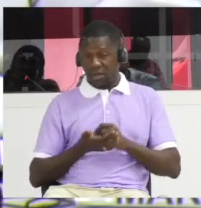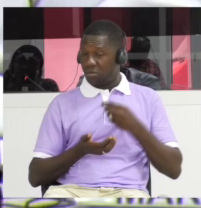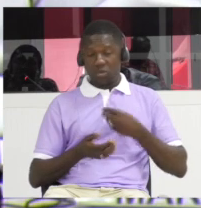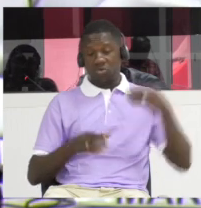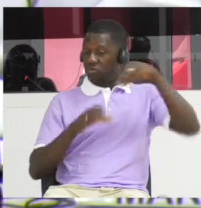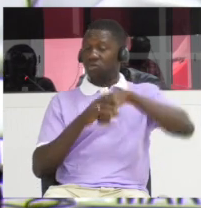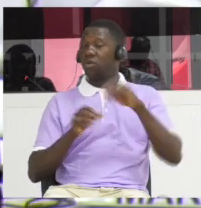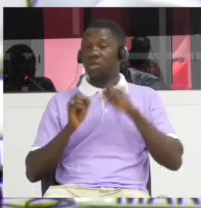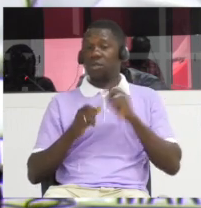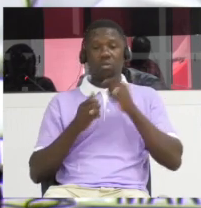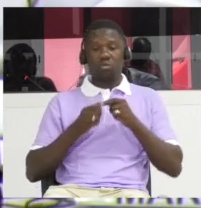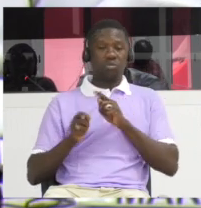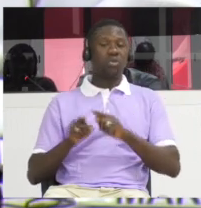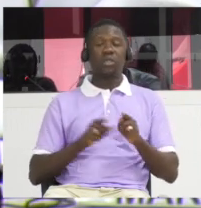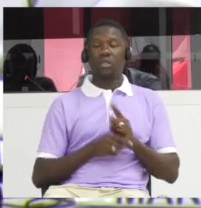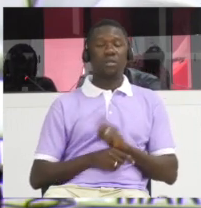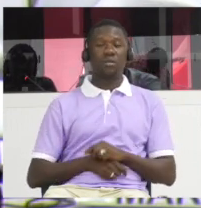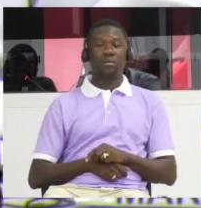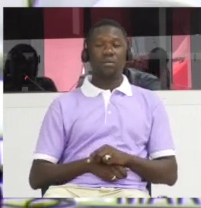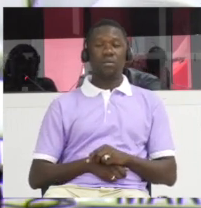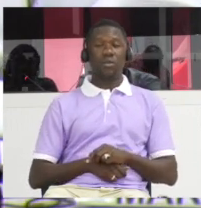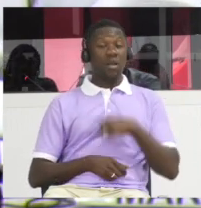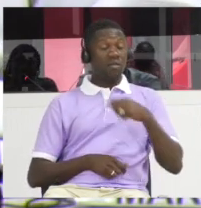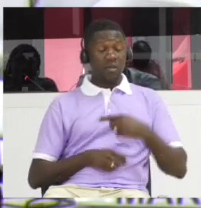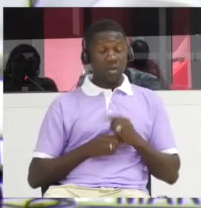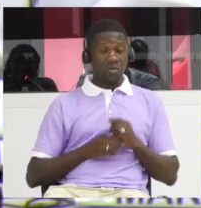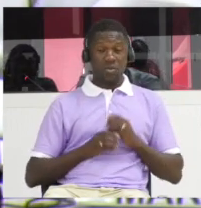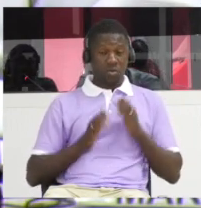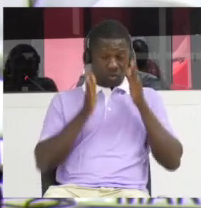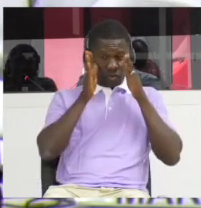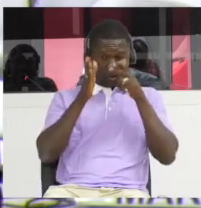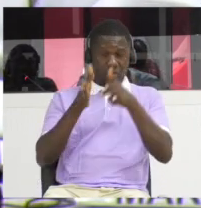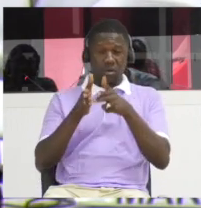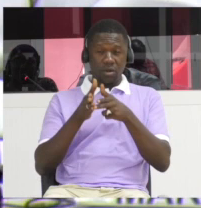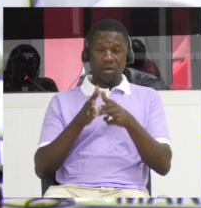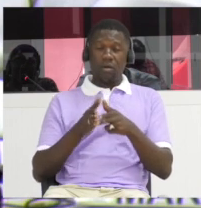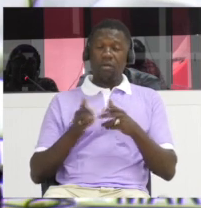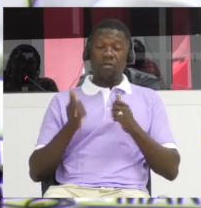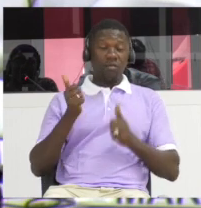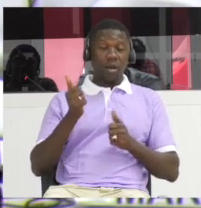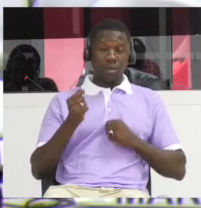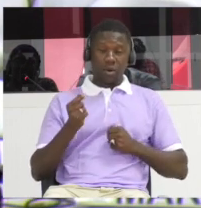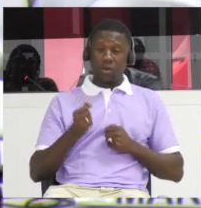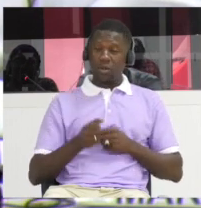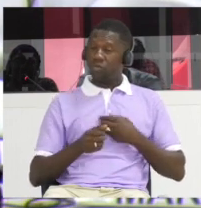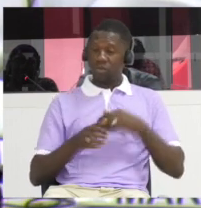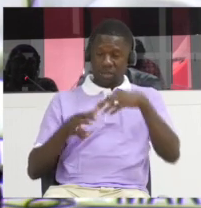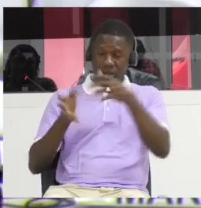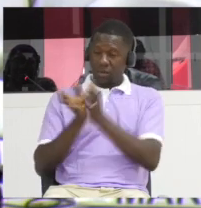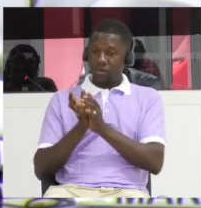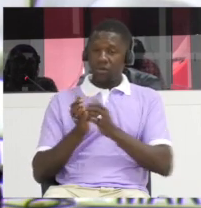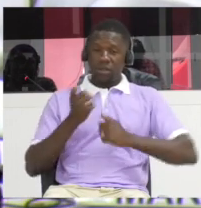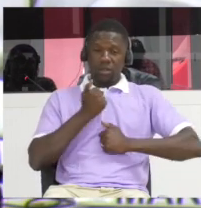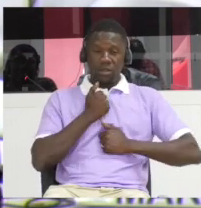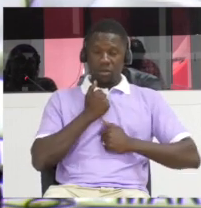process. Consequently, there was a concentration of firepower in one section of the security